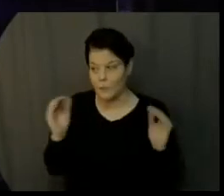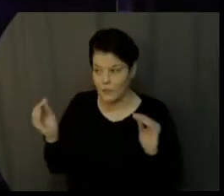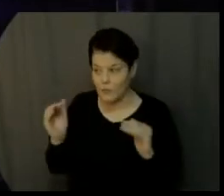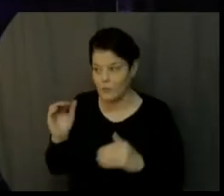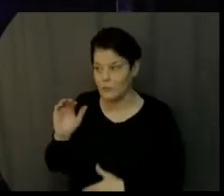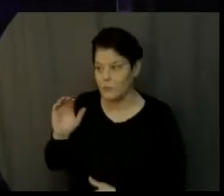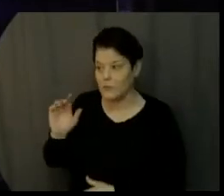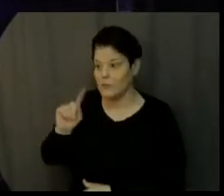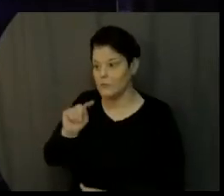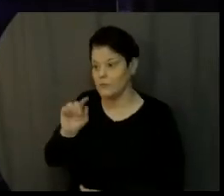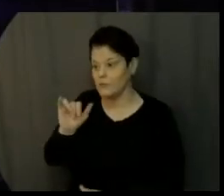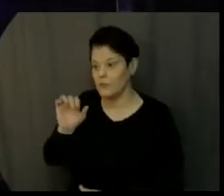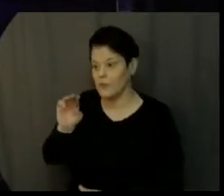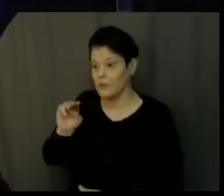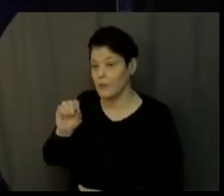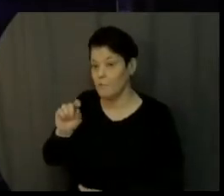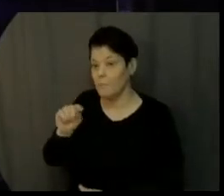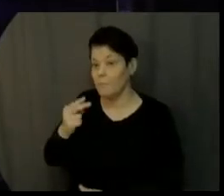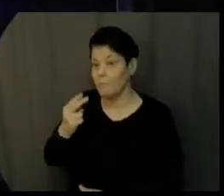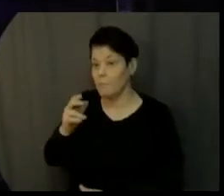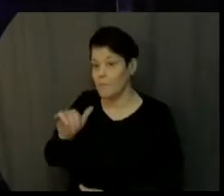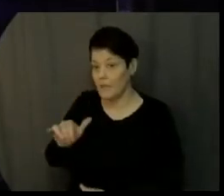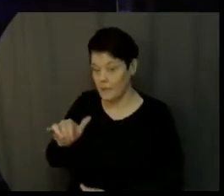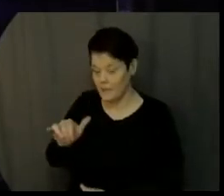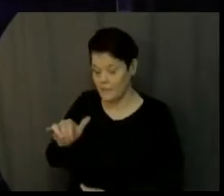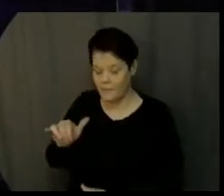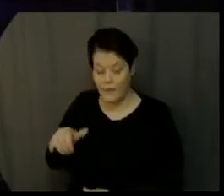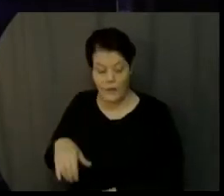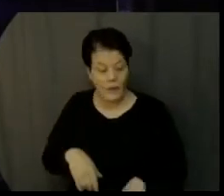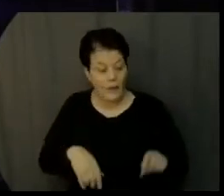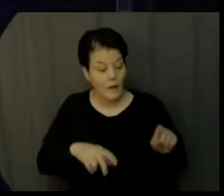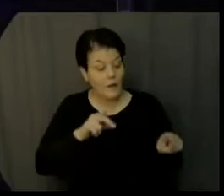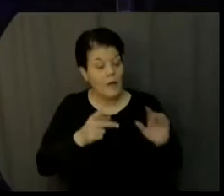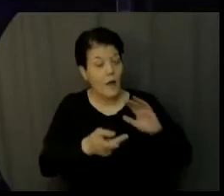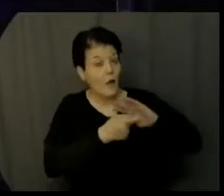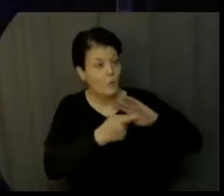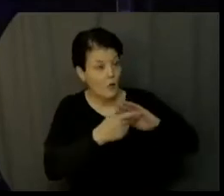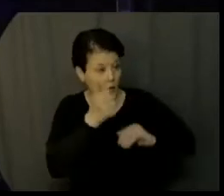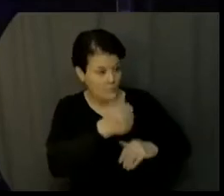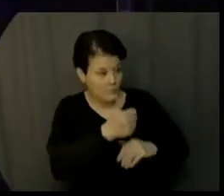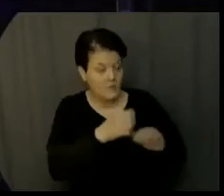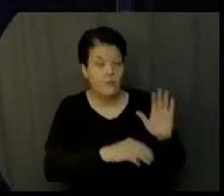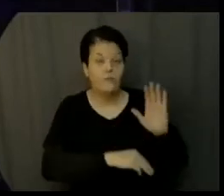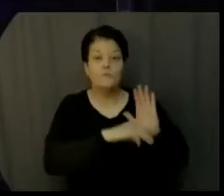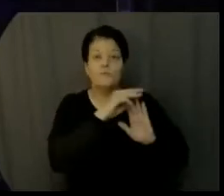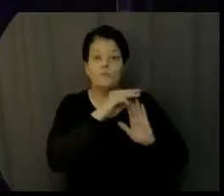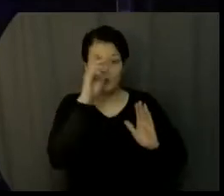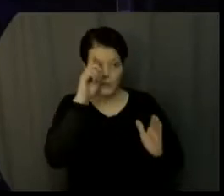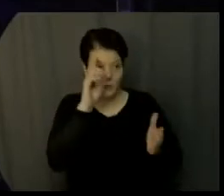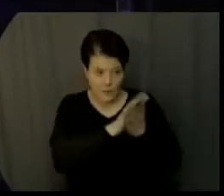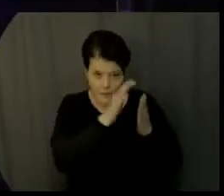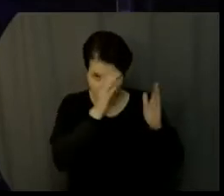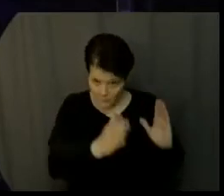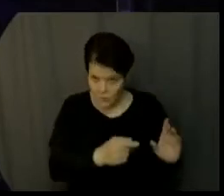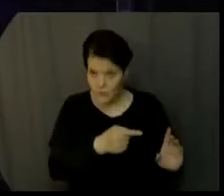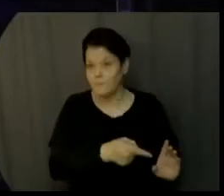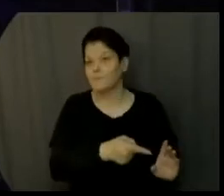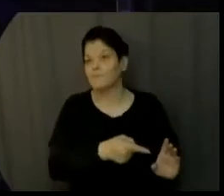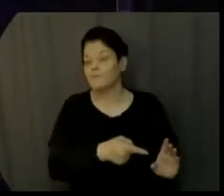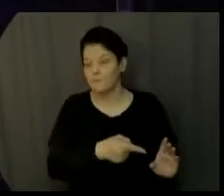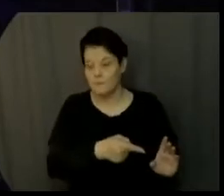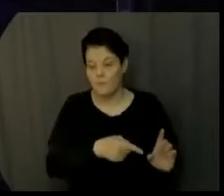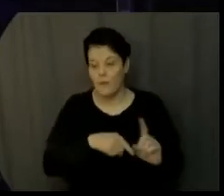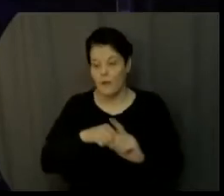discipled Timothy. Paul is a mature believer that was pouring into Timothy. And then, in turn, Timothy looked up to Paul as